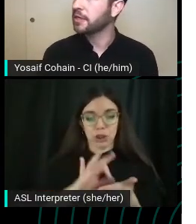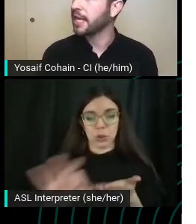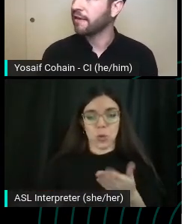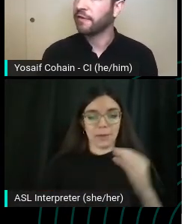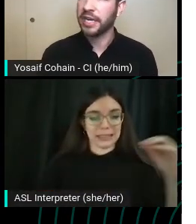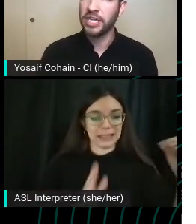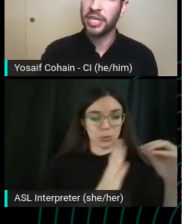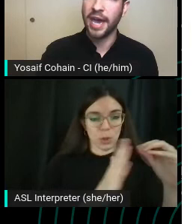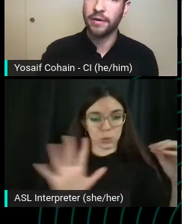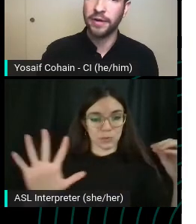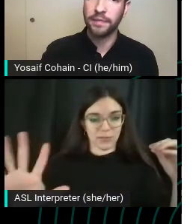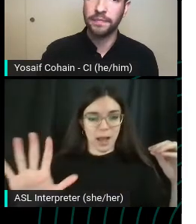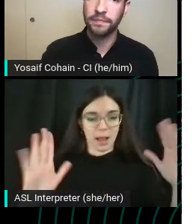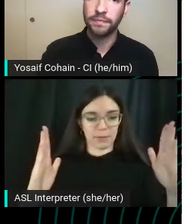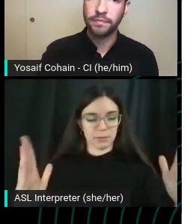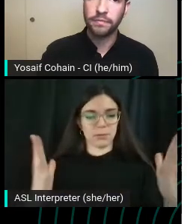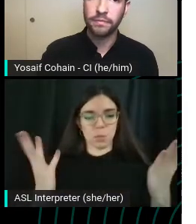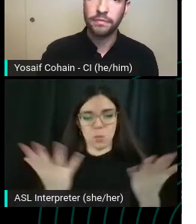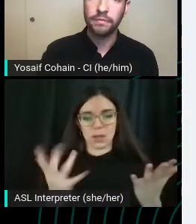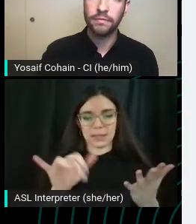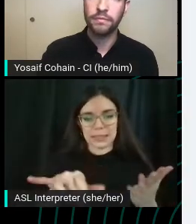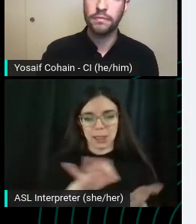score looks like for each category.